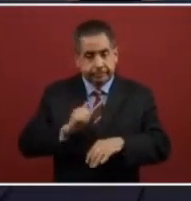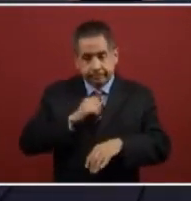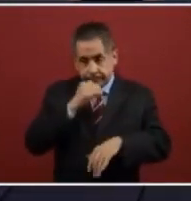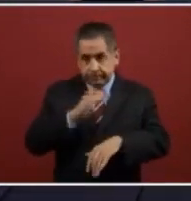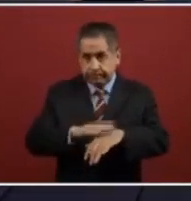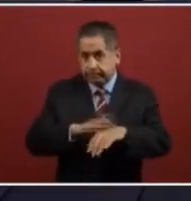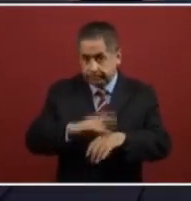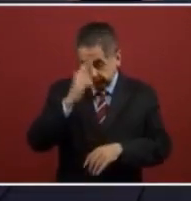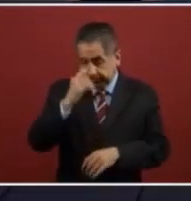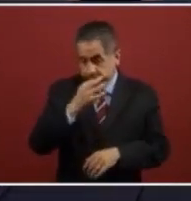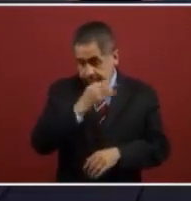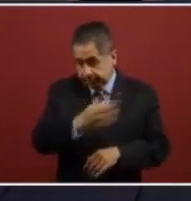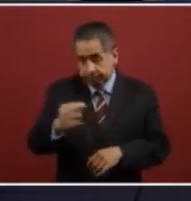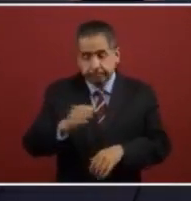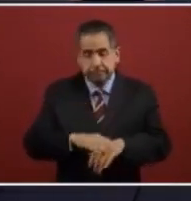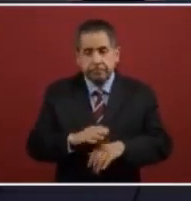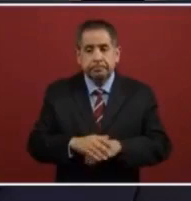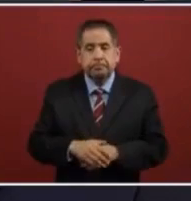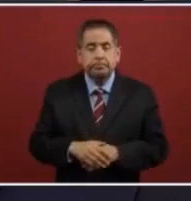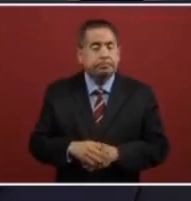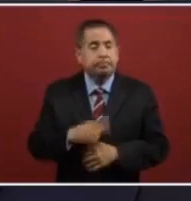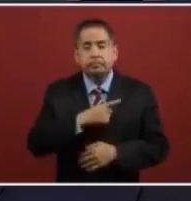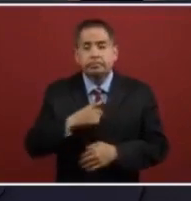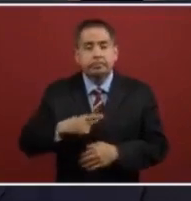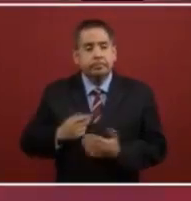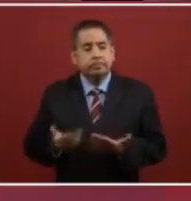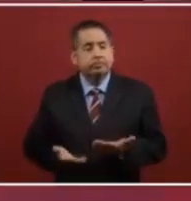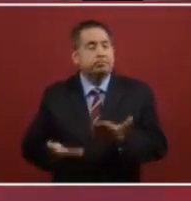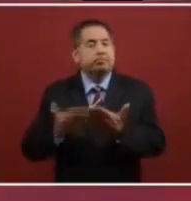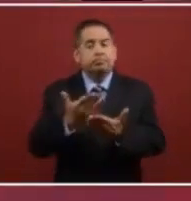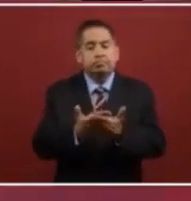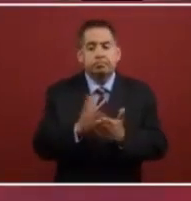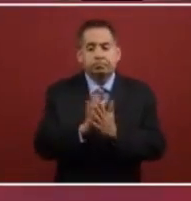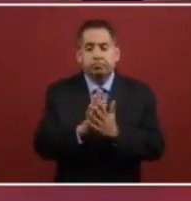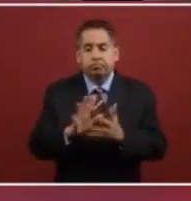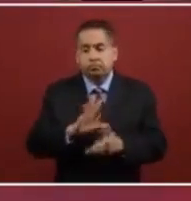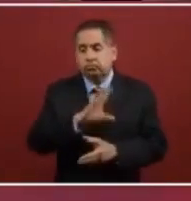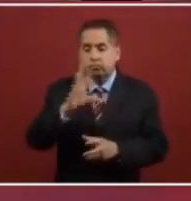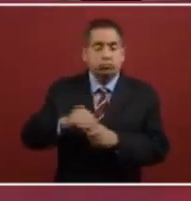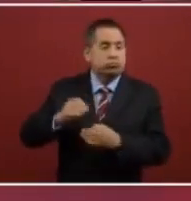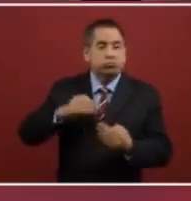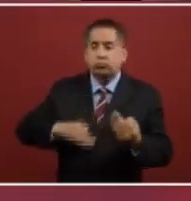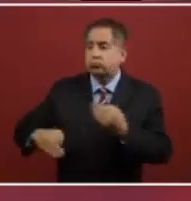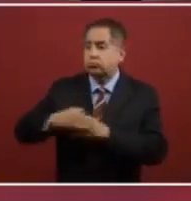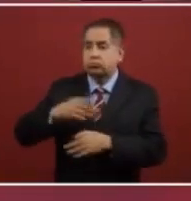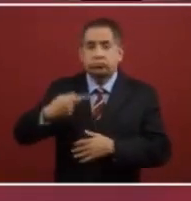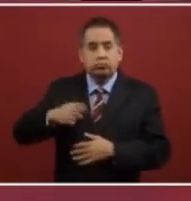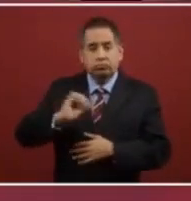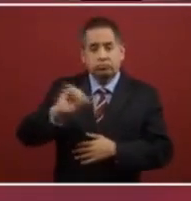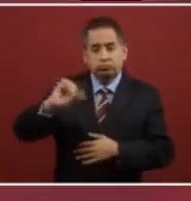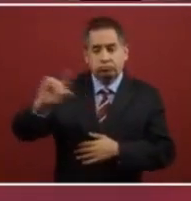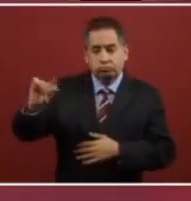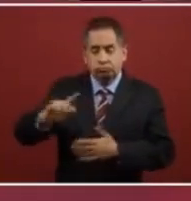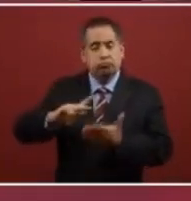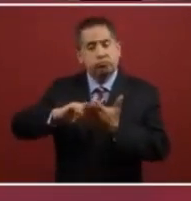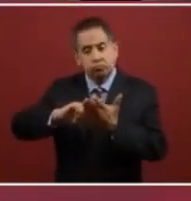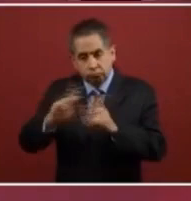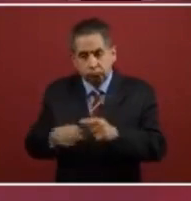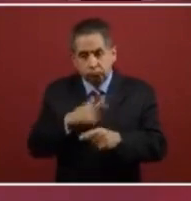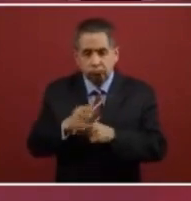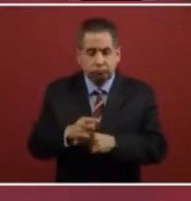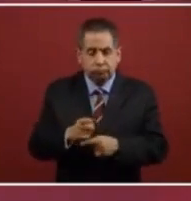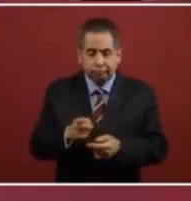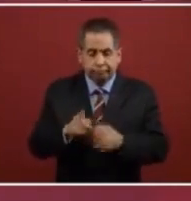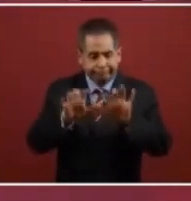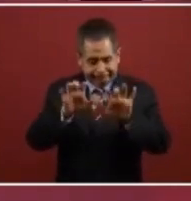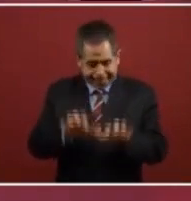judicial recordarle, agency. He says tenemos que this month presentar we have to todos present los servidores públicos all. de nuevo la manifestación de